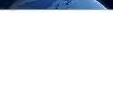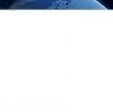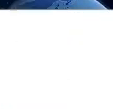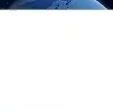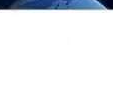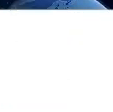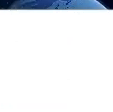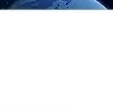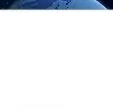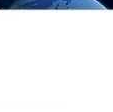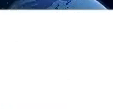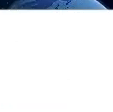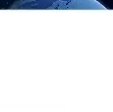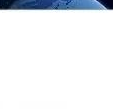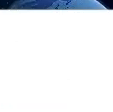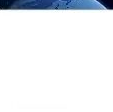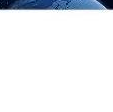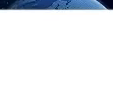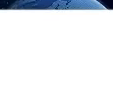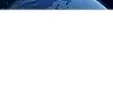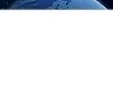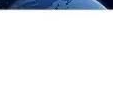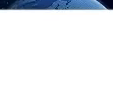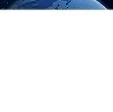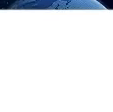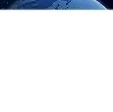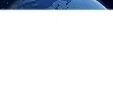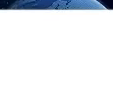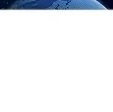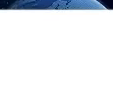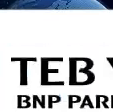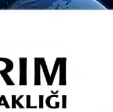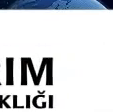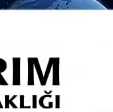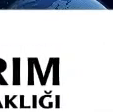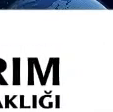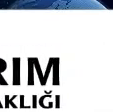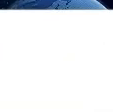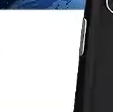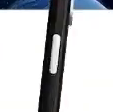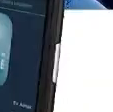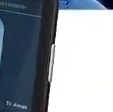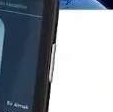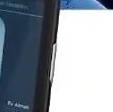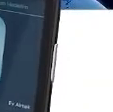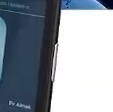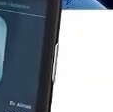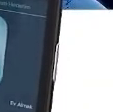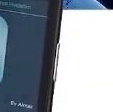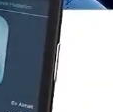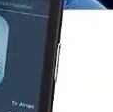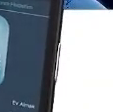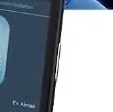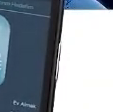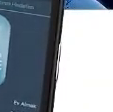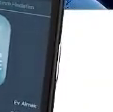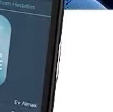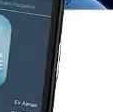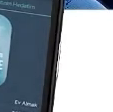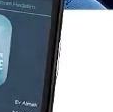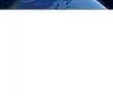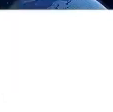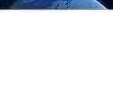the presence of forests around the world. Therefore, we developed these unmanned